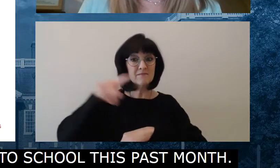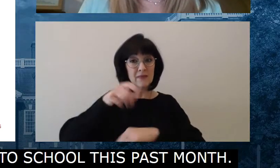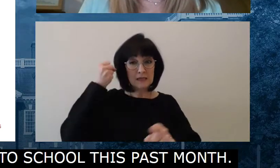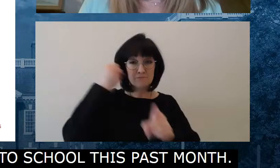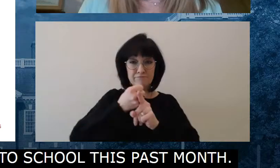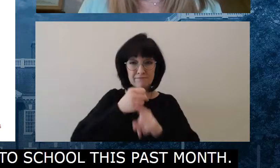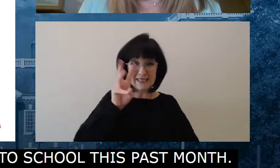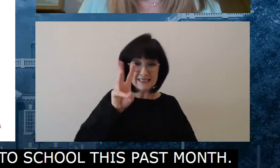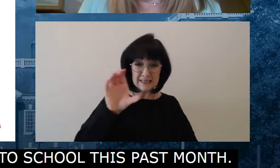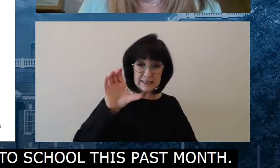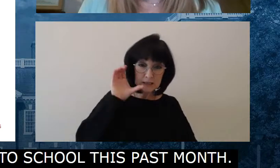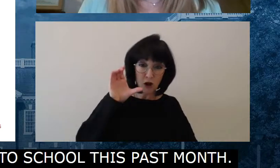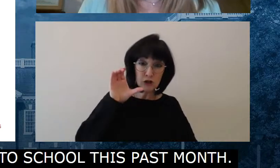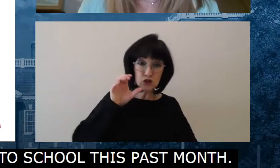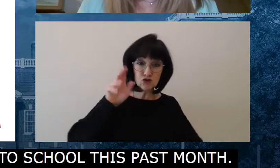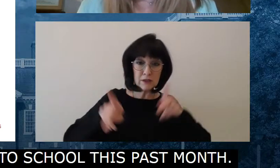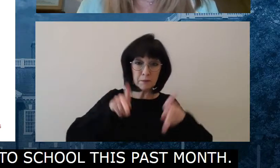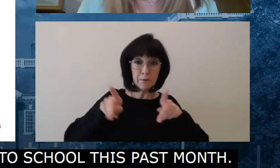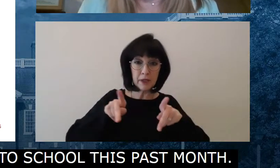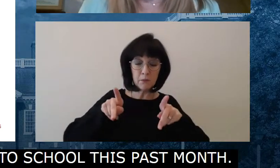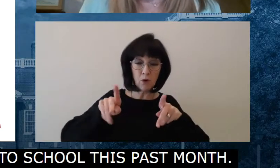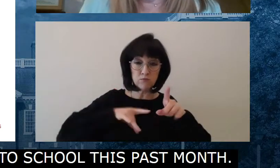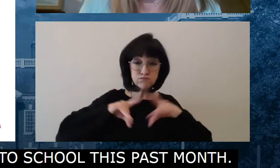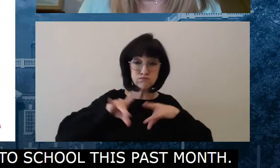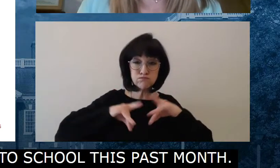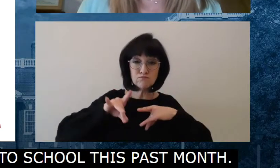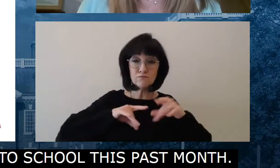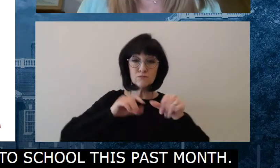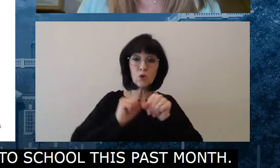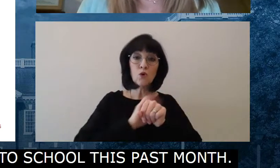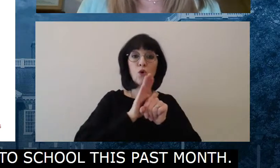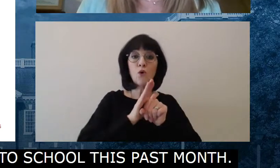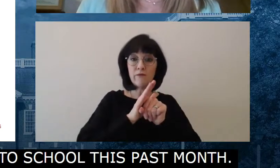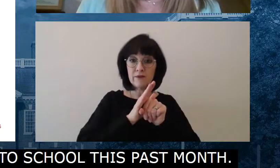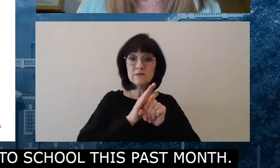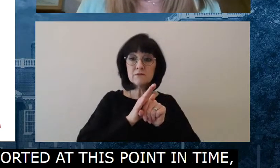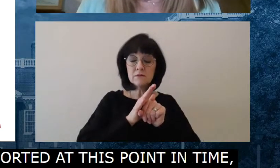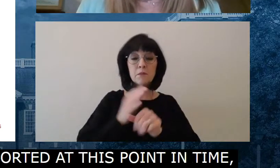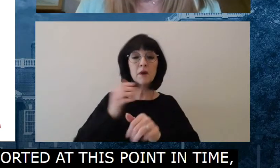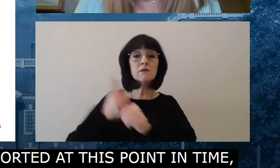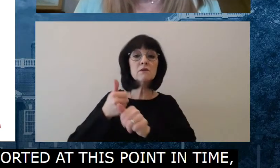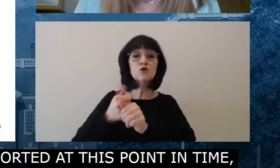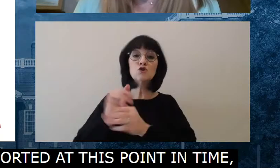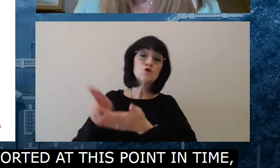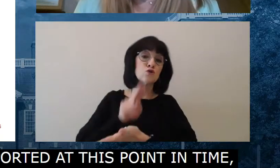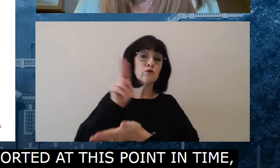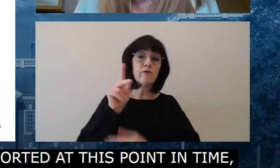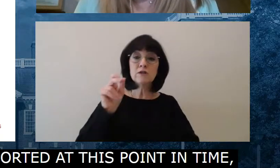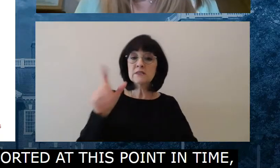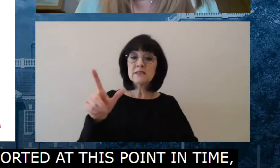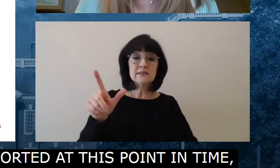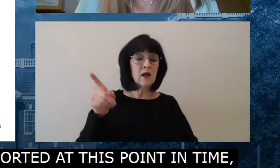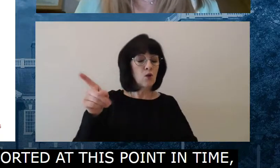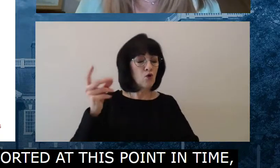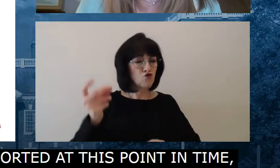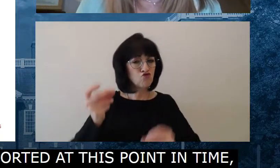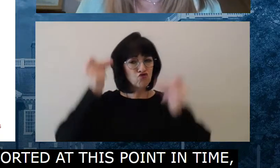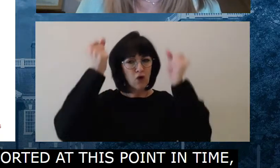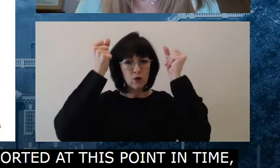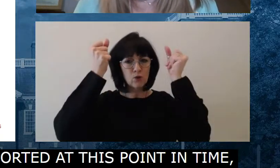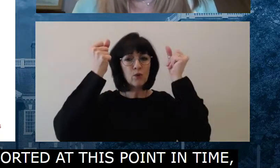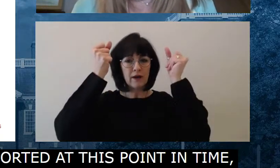reported at this point in time, but the quick response that the University of Delaware made to